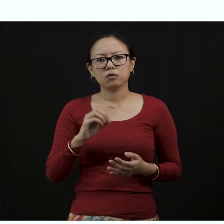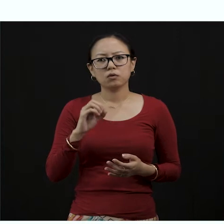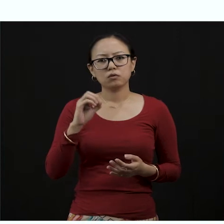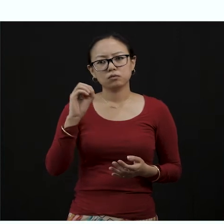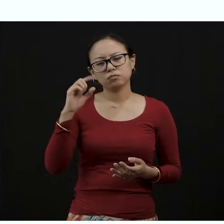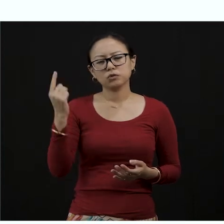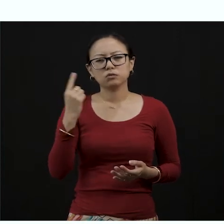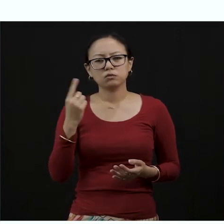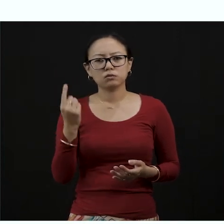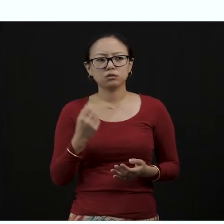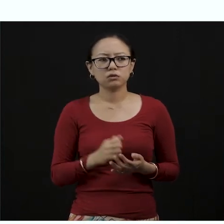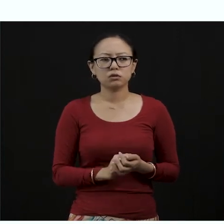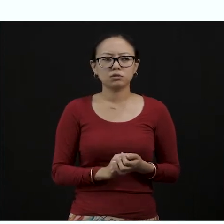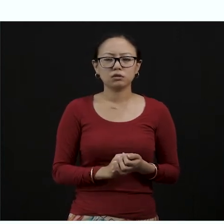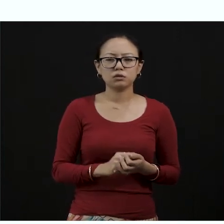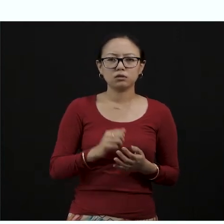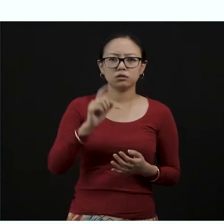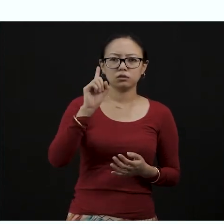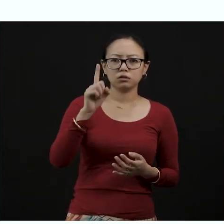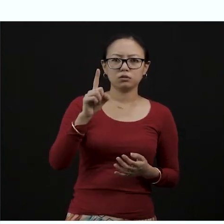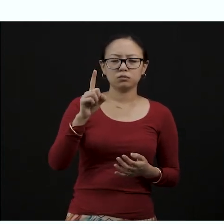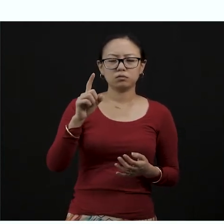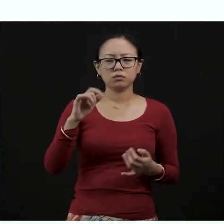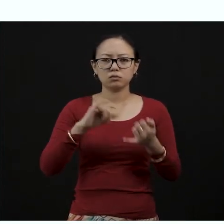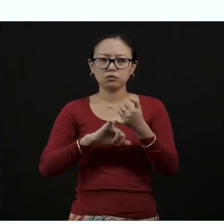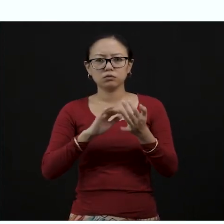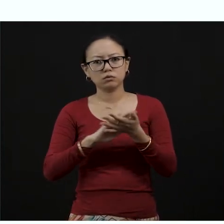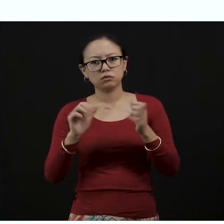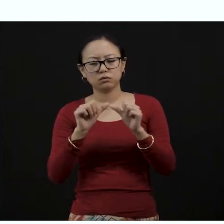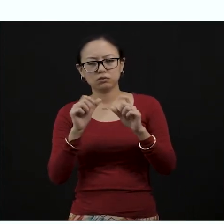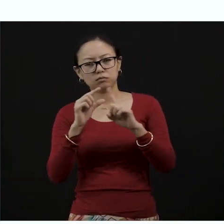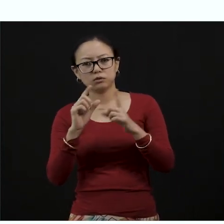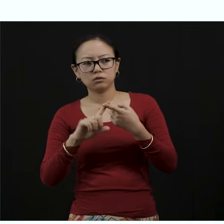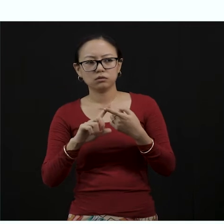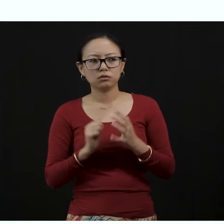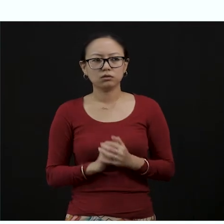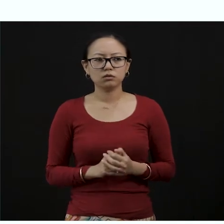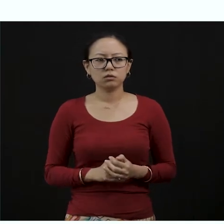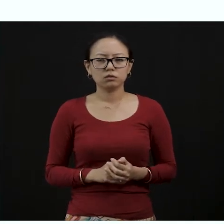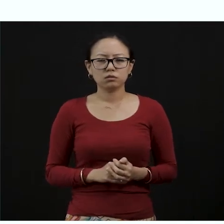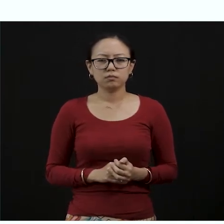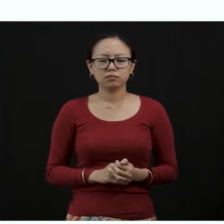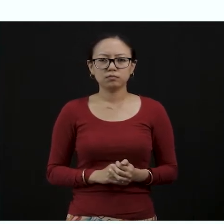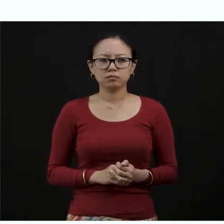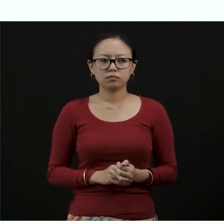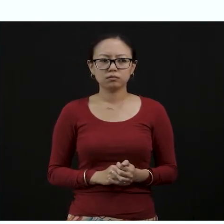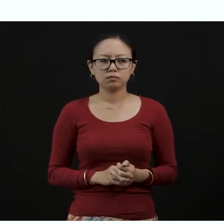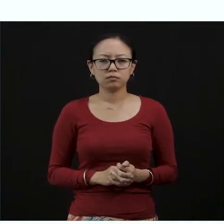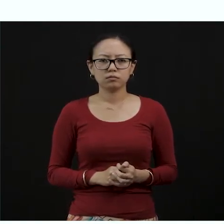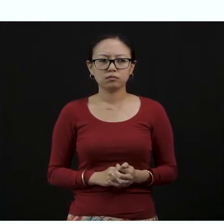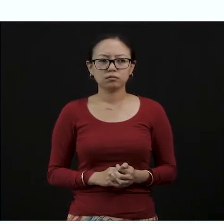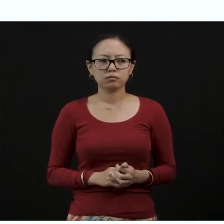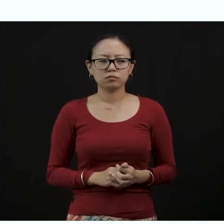shapes, we have 3 dimensionals, that is length, breadth, and height.